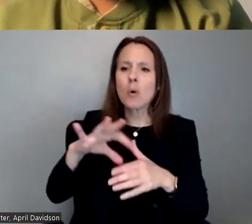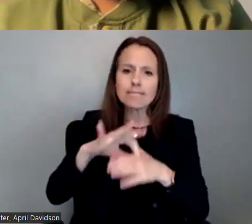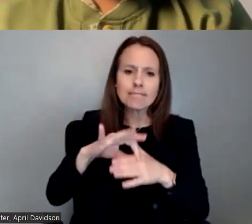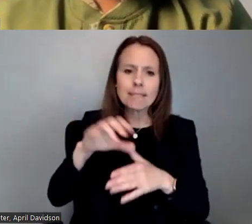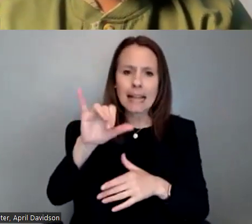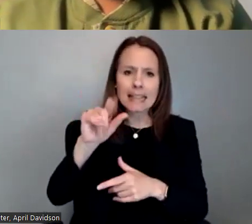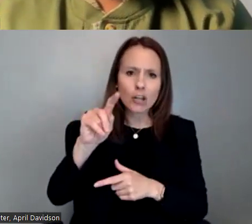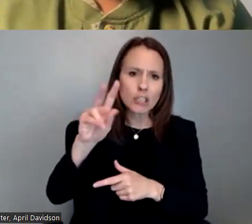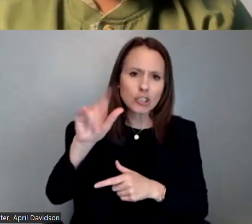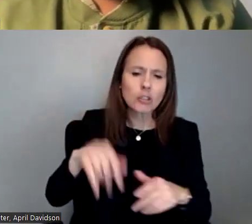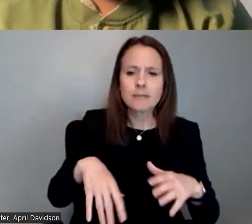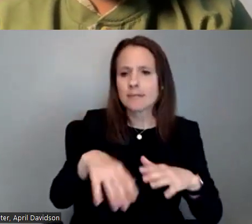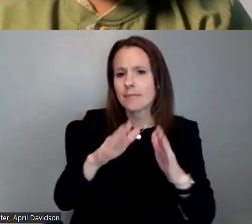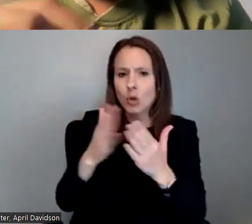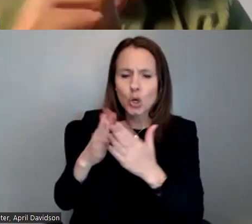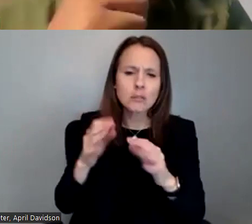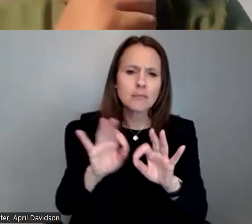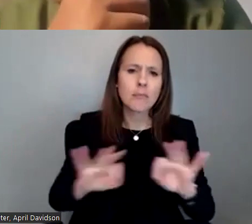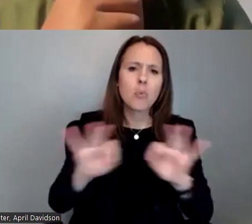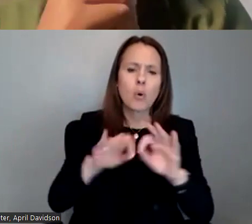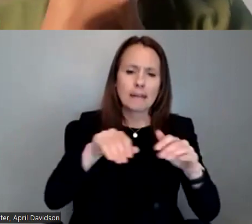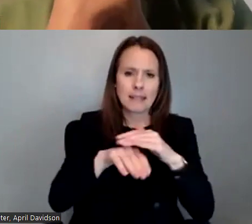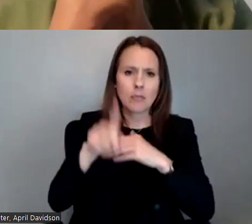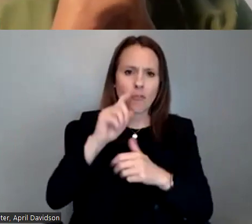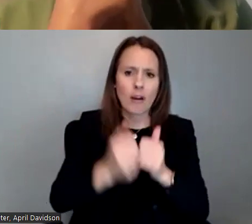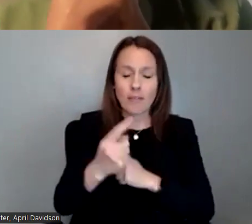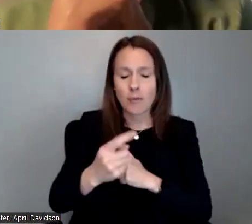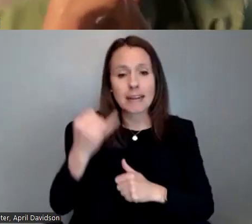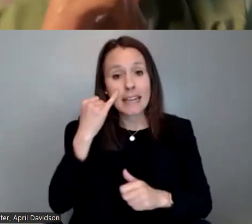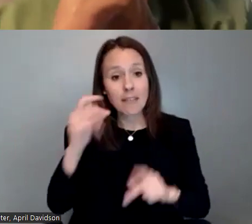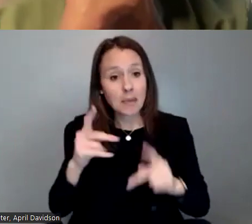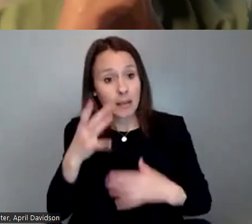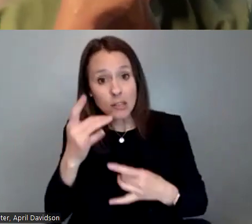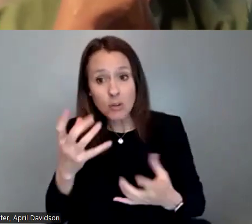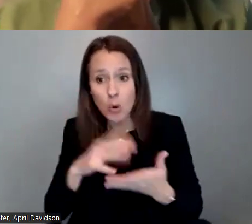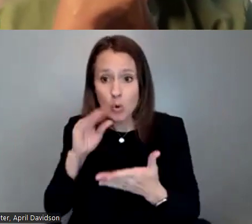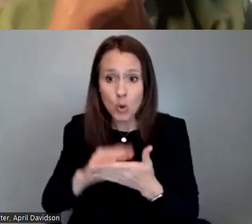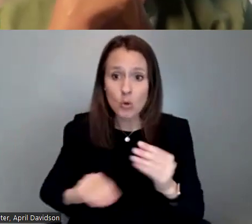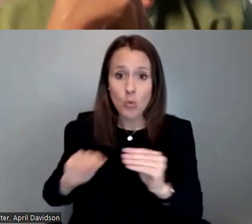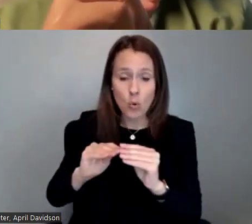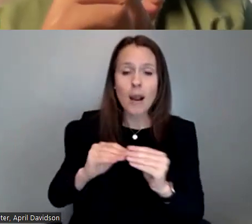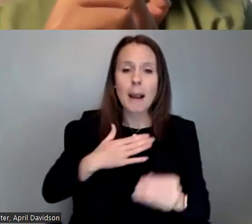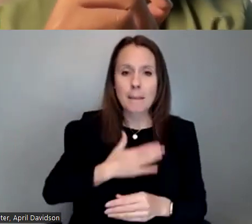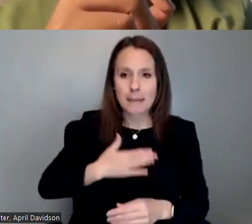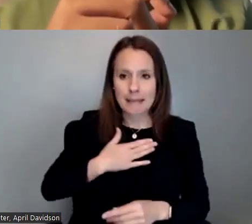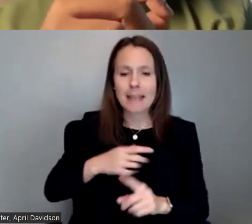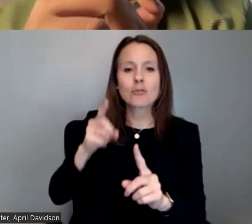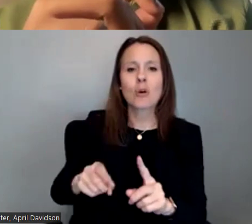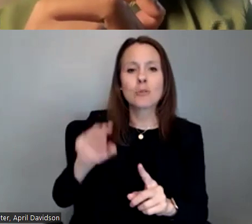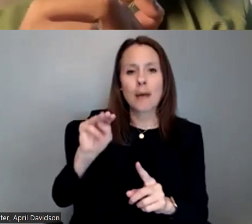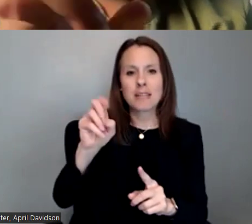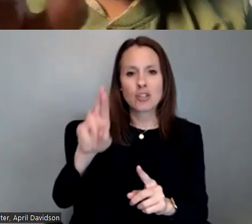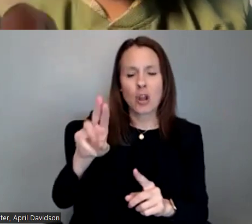for everyone. For those interested in learning more about the work of the Disability Rights and Compliance Division, please visit the Michigan Department of Civil